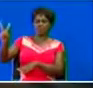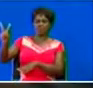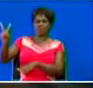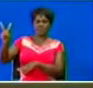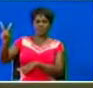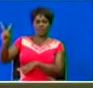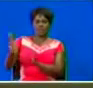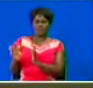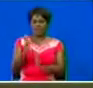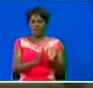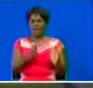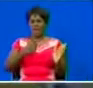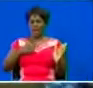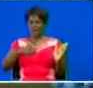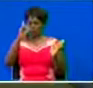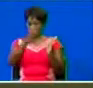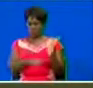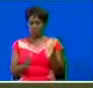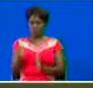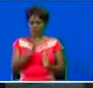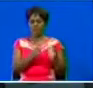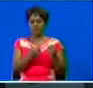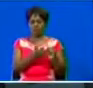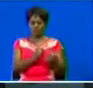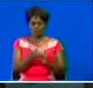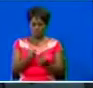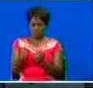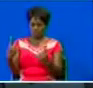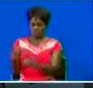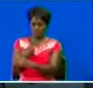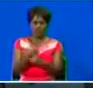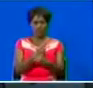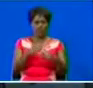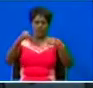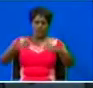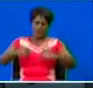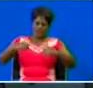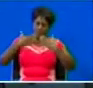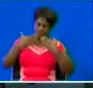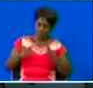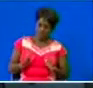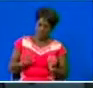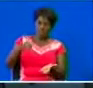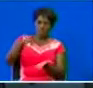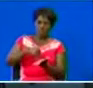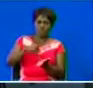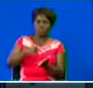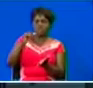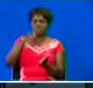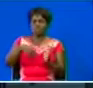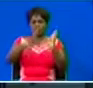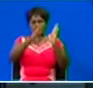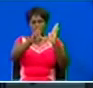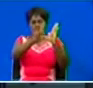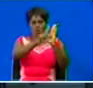immediate plans are that we are organizing competitions. And we've agreed to bring in new rules,